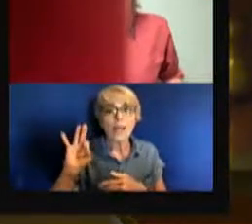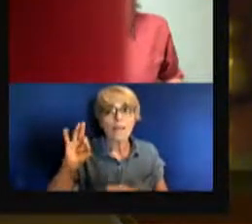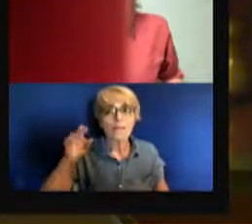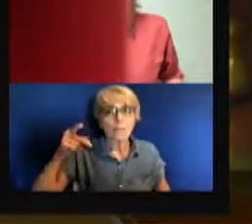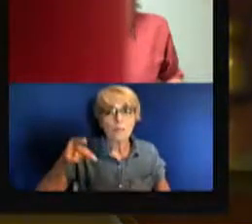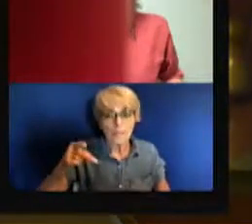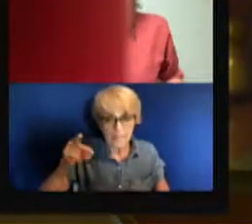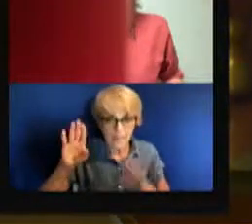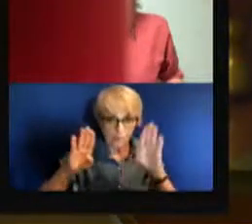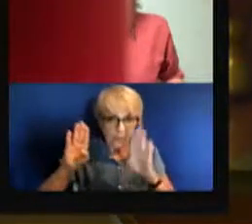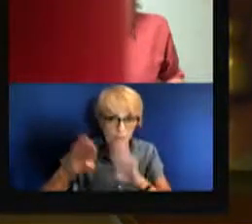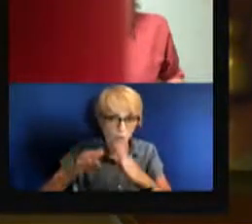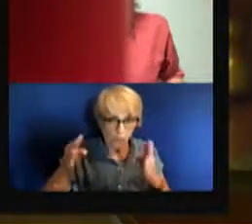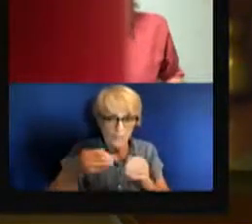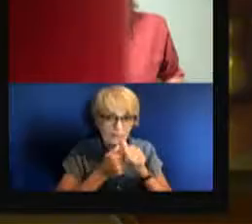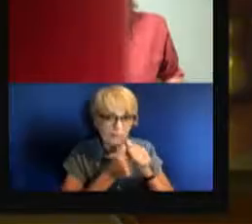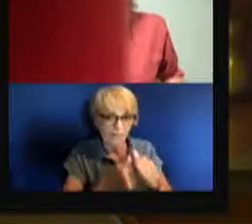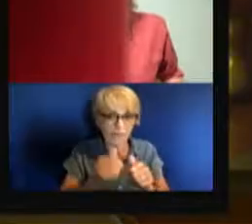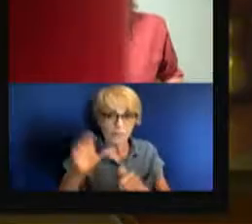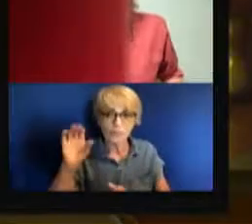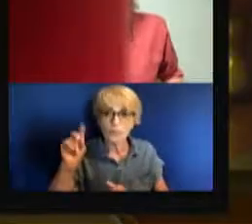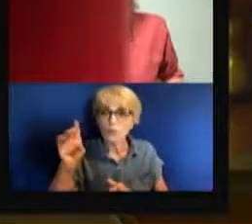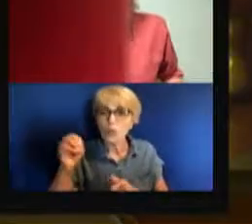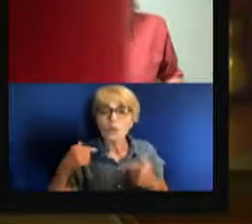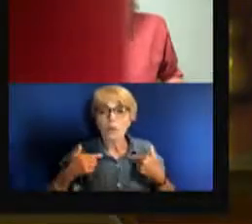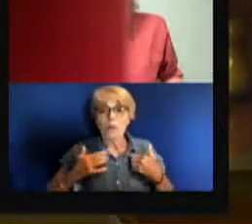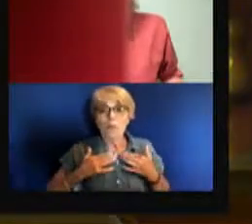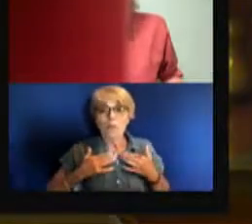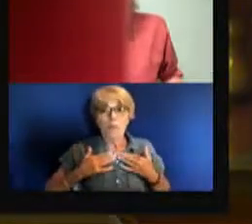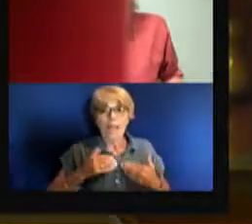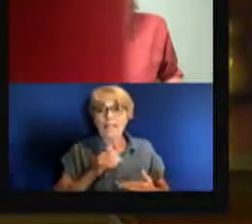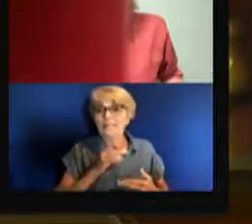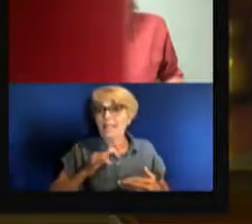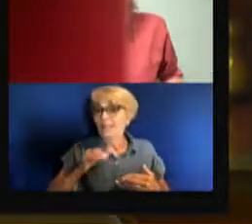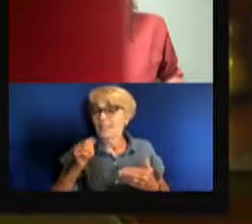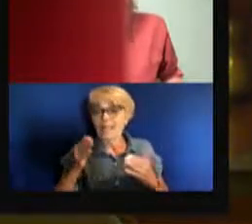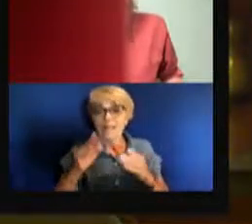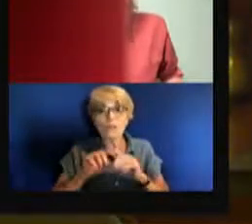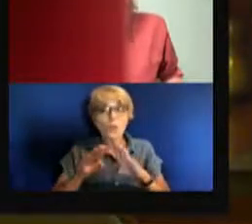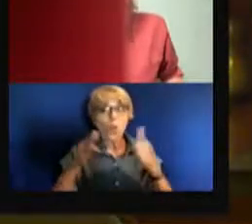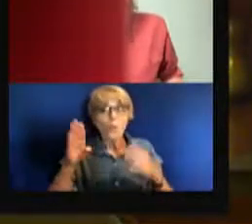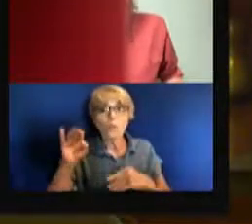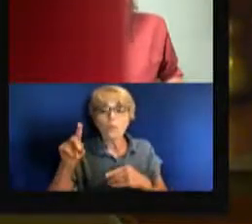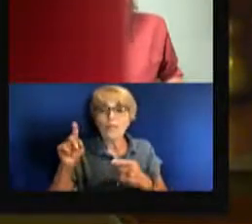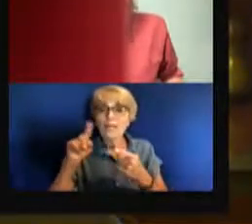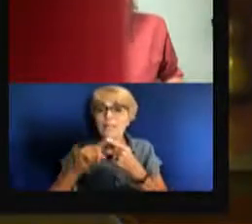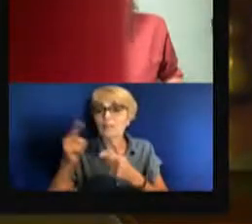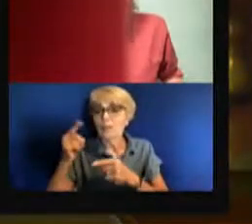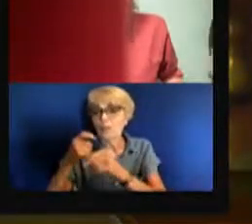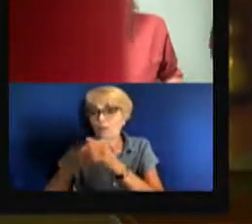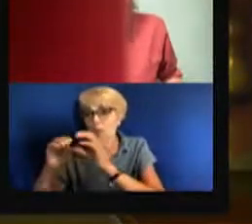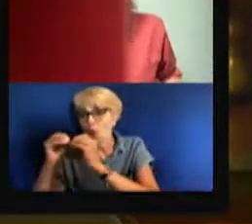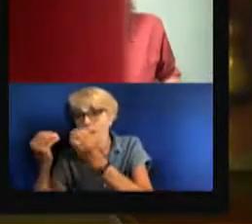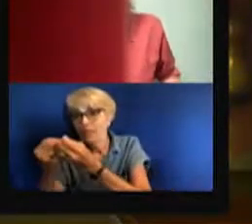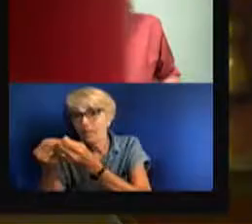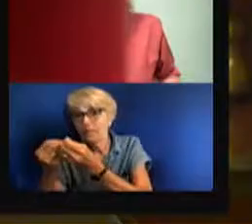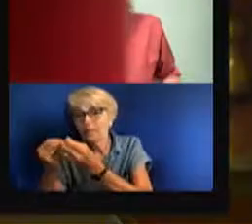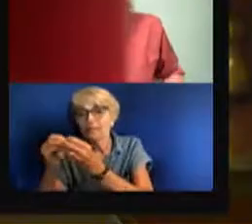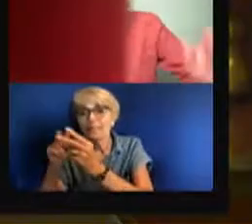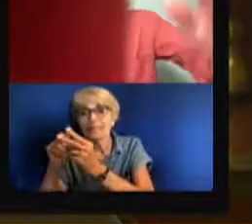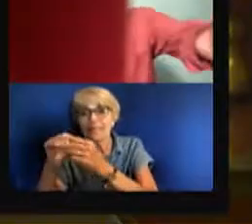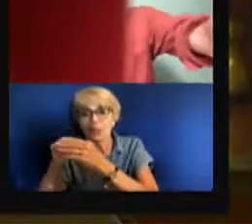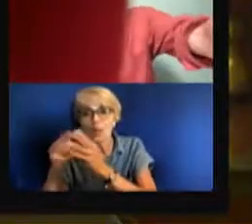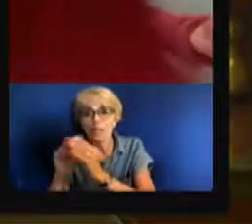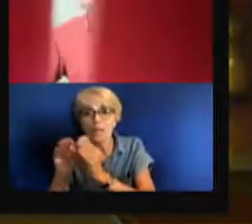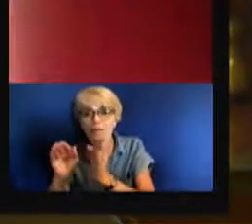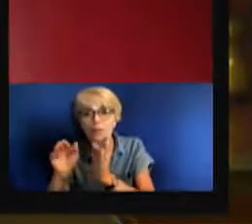code. We are not even, my staff's not even allowed to open the bid until someone from their office is either in our conference room or